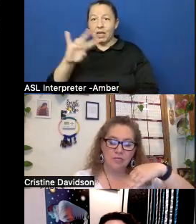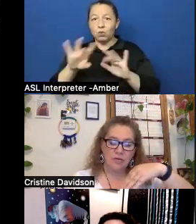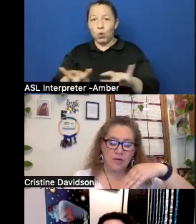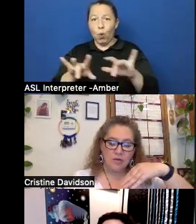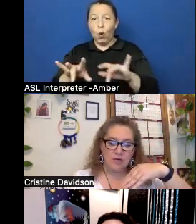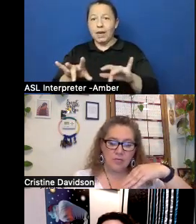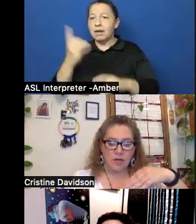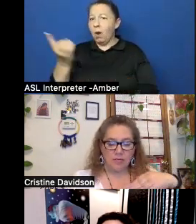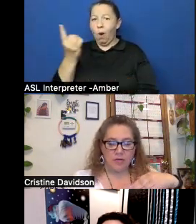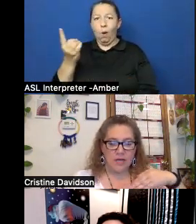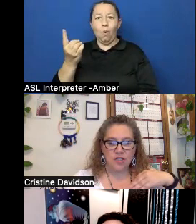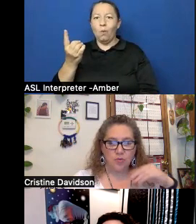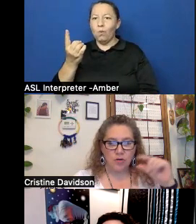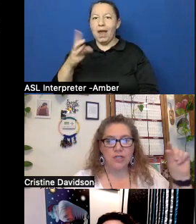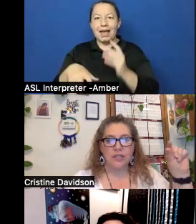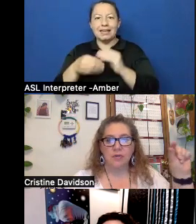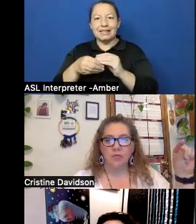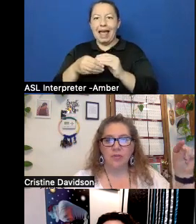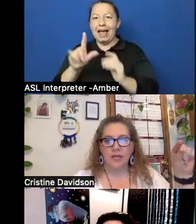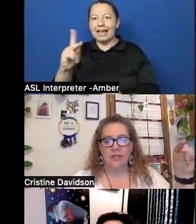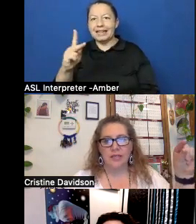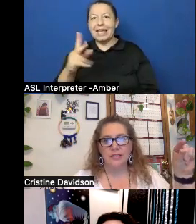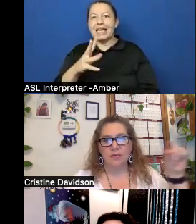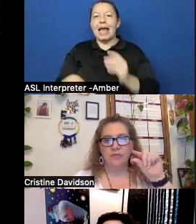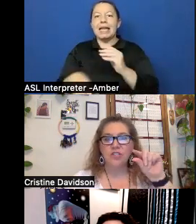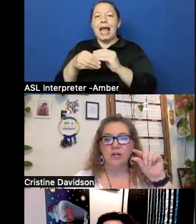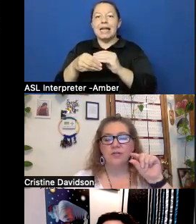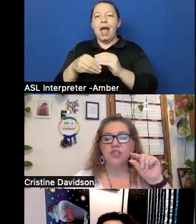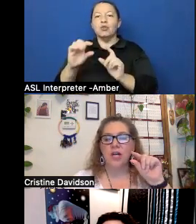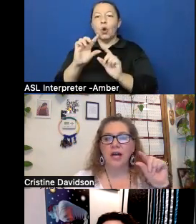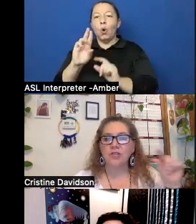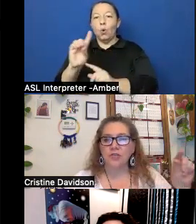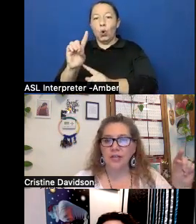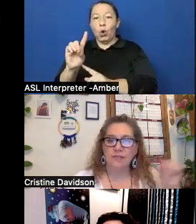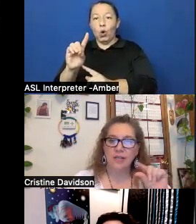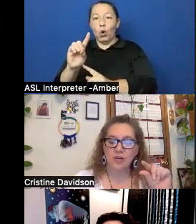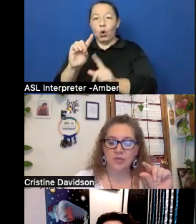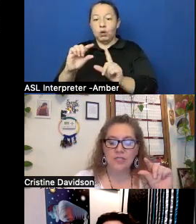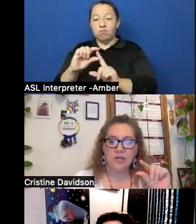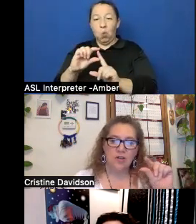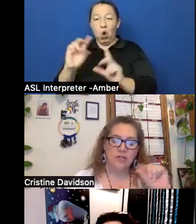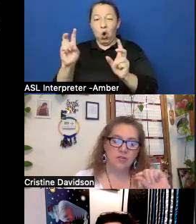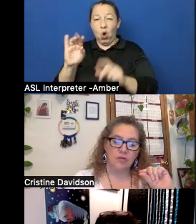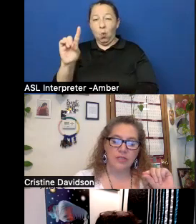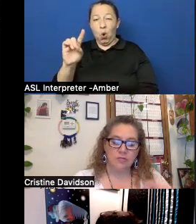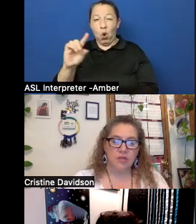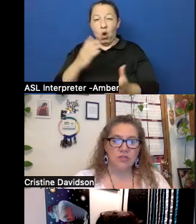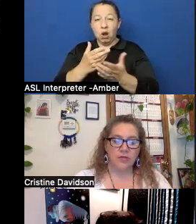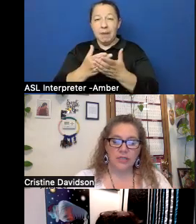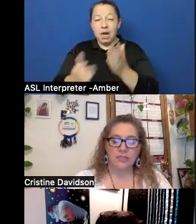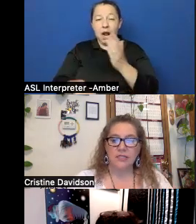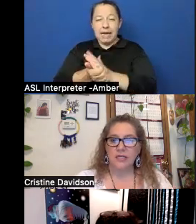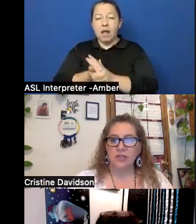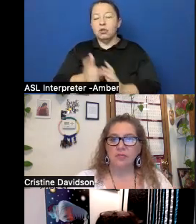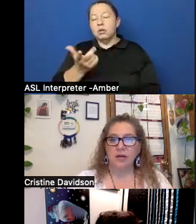that, attach a Word document with any links that we've shared in the chat or any videos. And so there'll be some